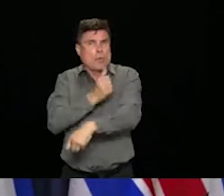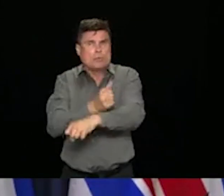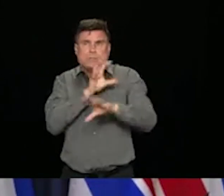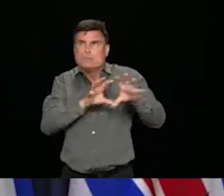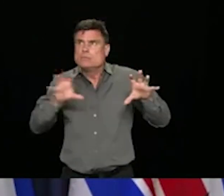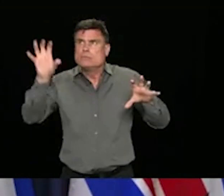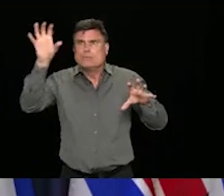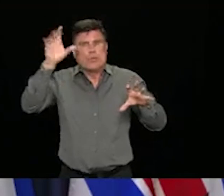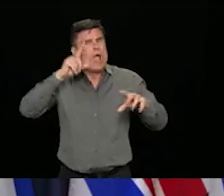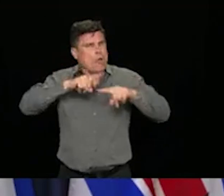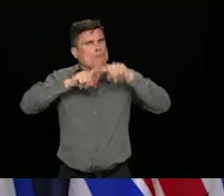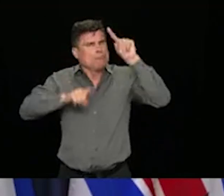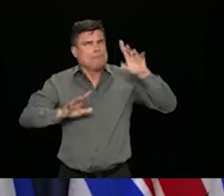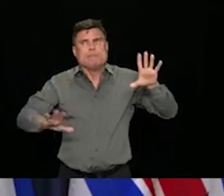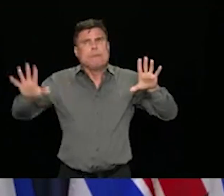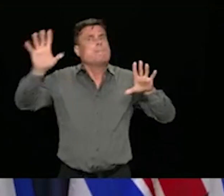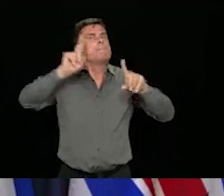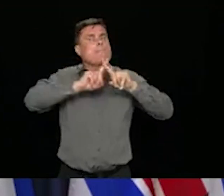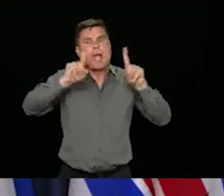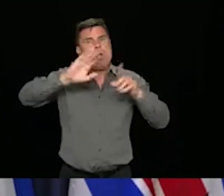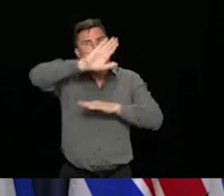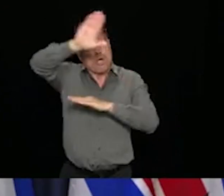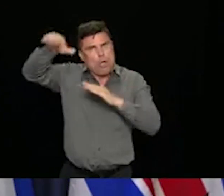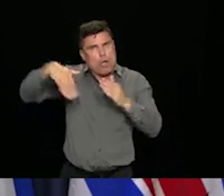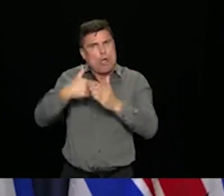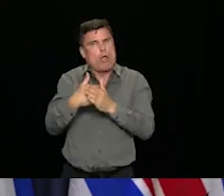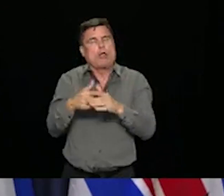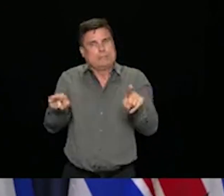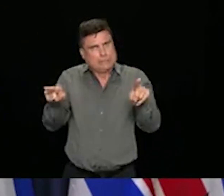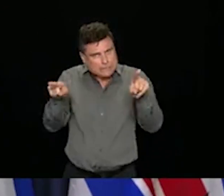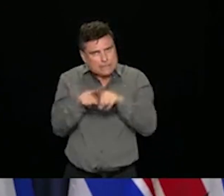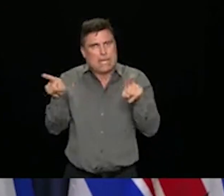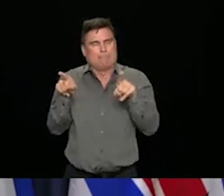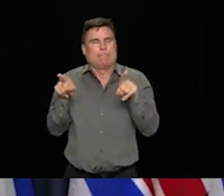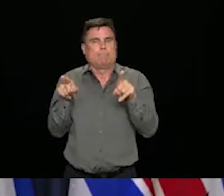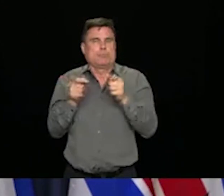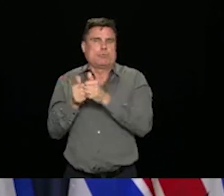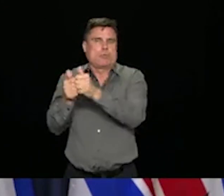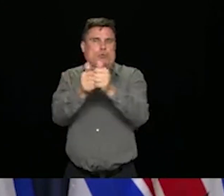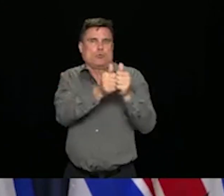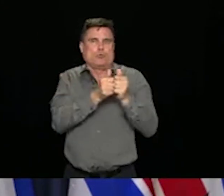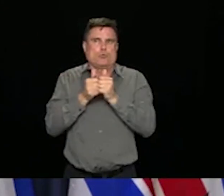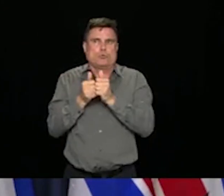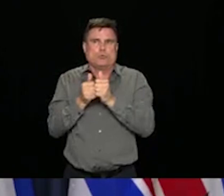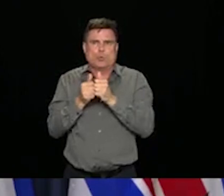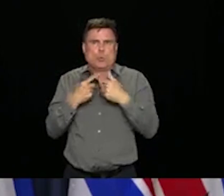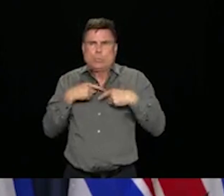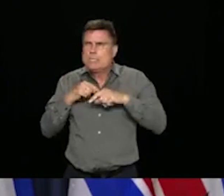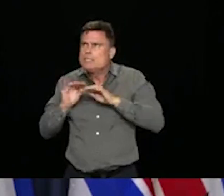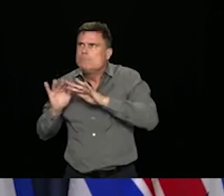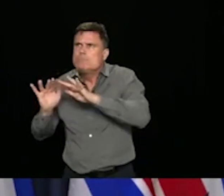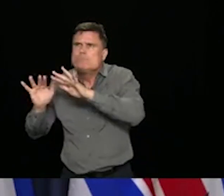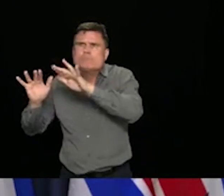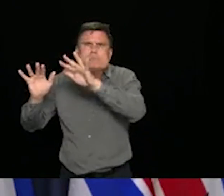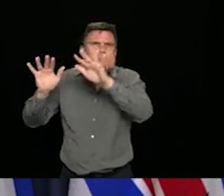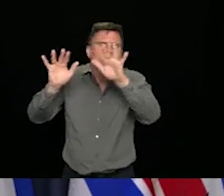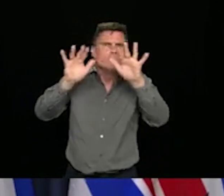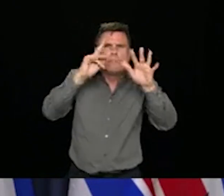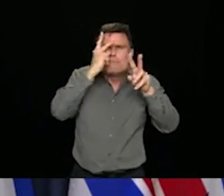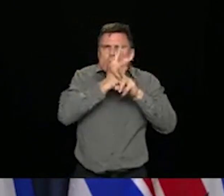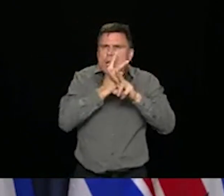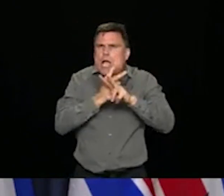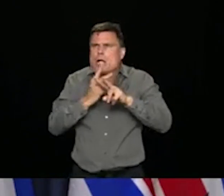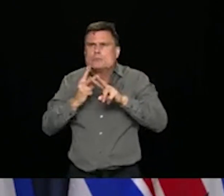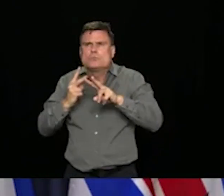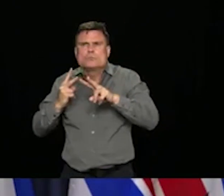significant changes to support transportation to small communities, to rural, to remote, to Indigenous communities in the province. All of them have